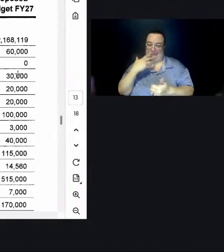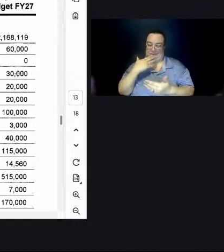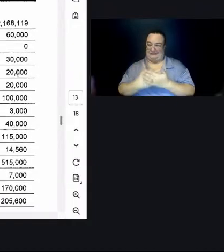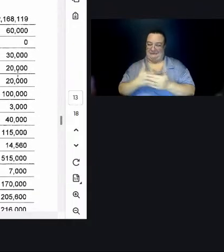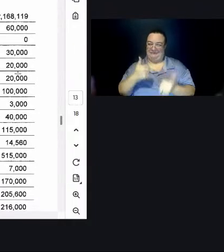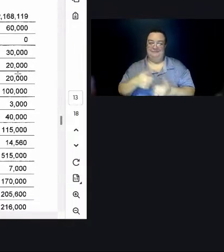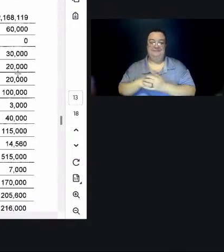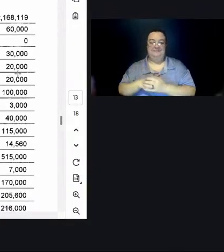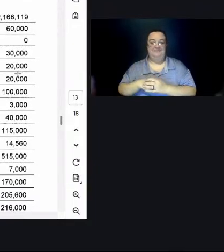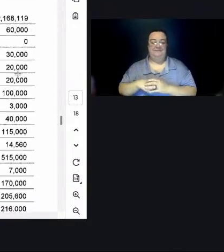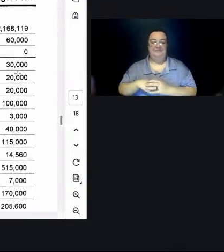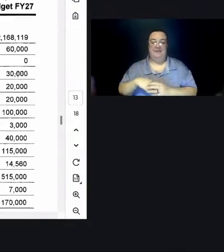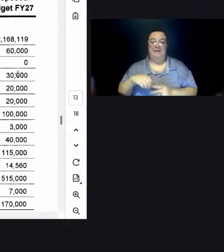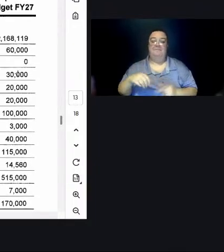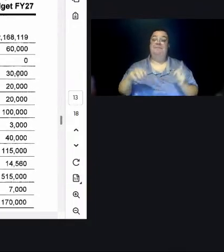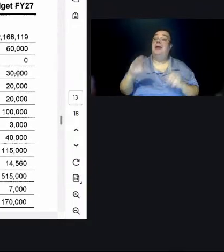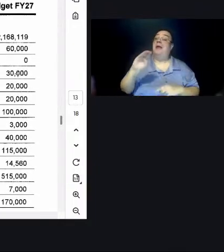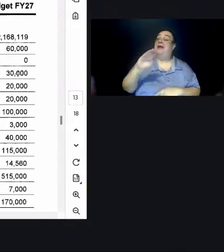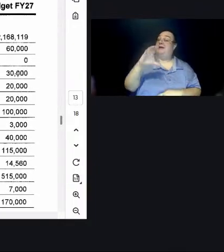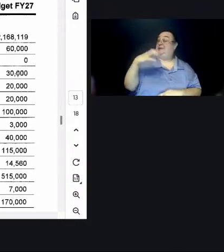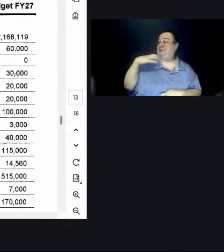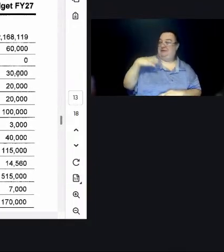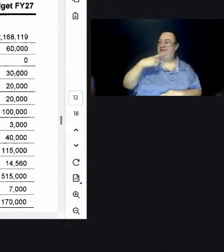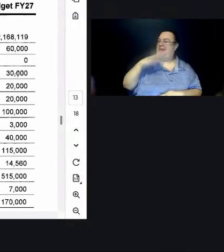I'll pass it to the deputy chief for that